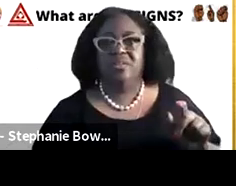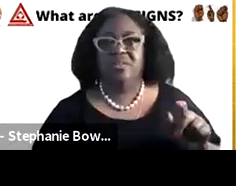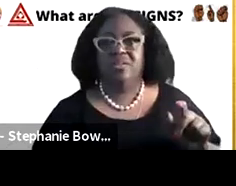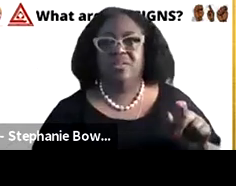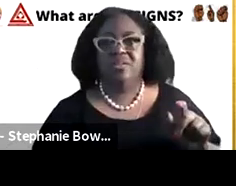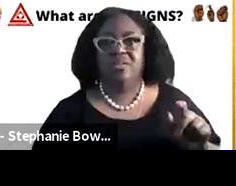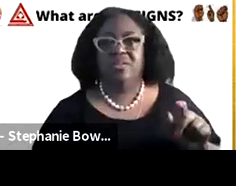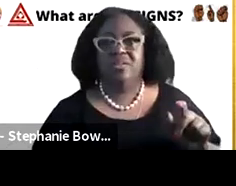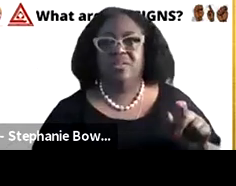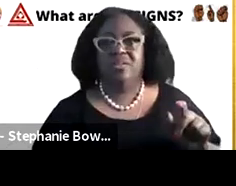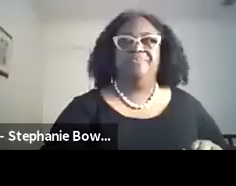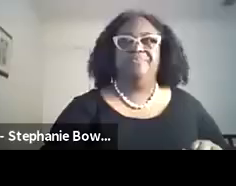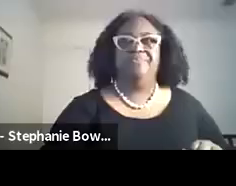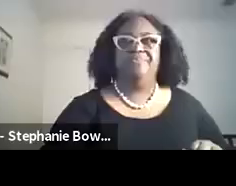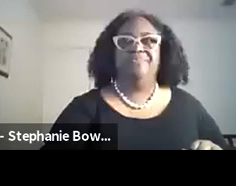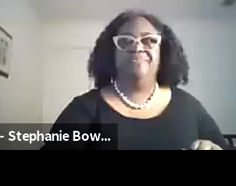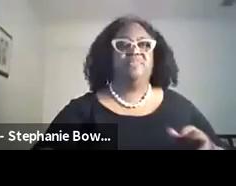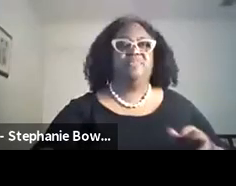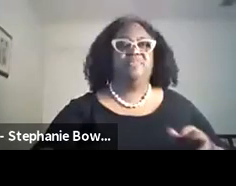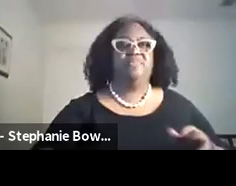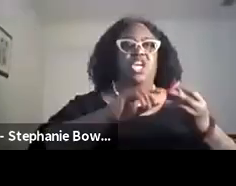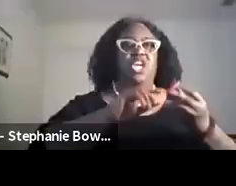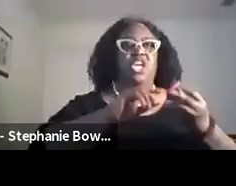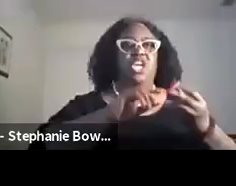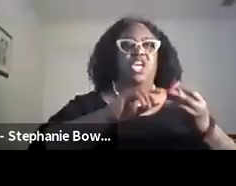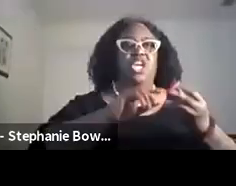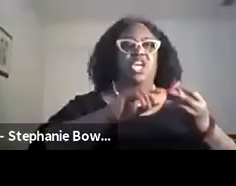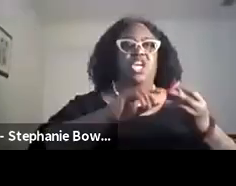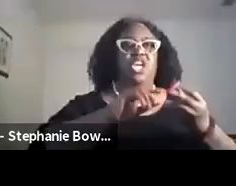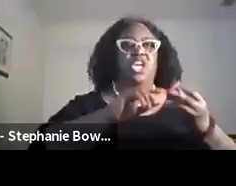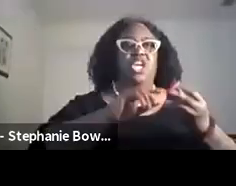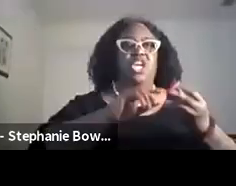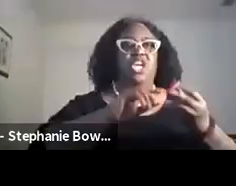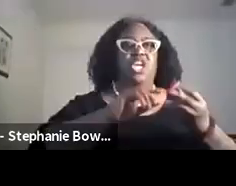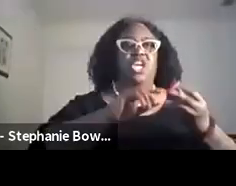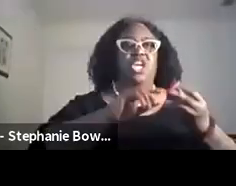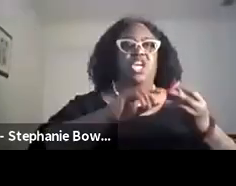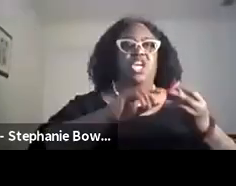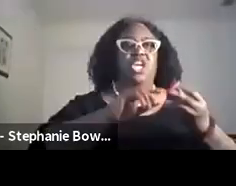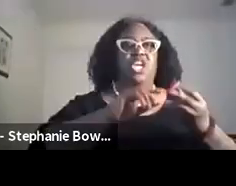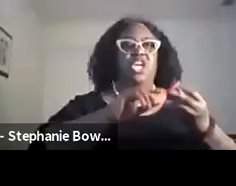Let me just turn that off. Okay. Let's start again.